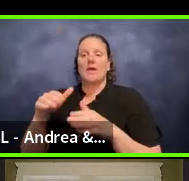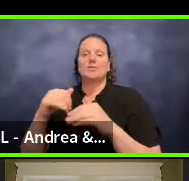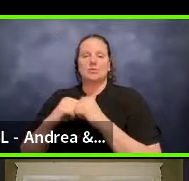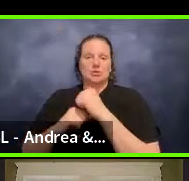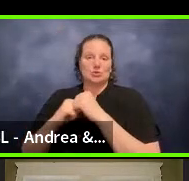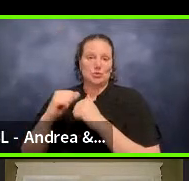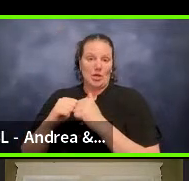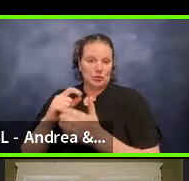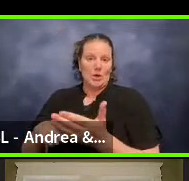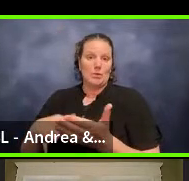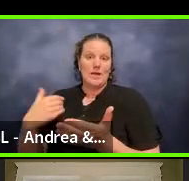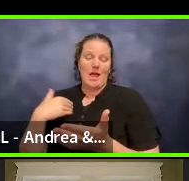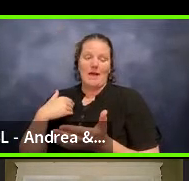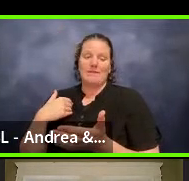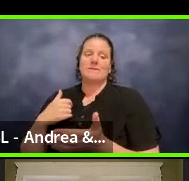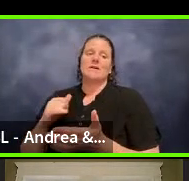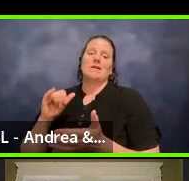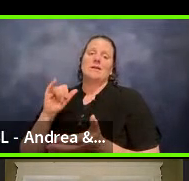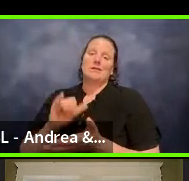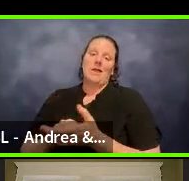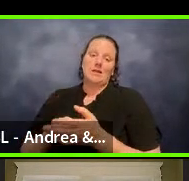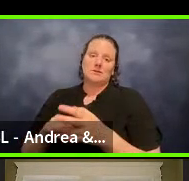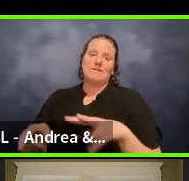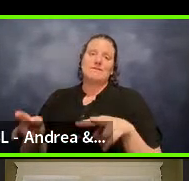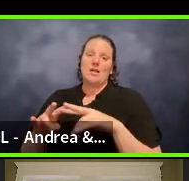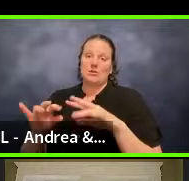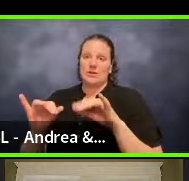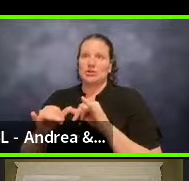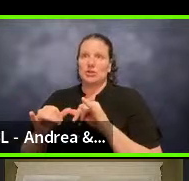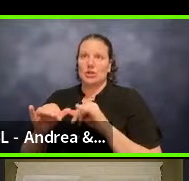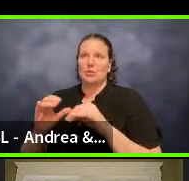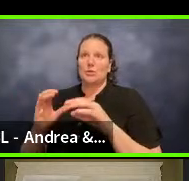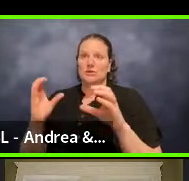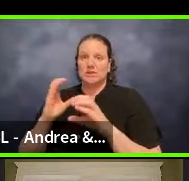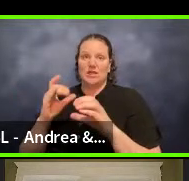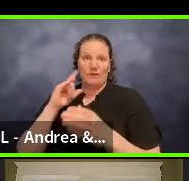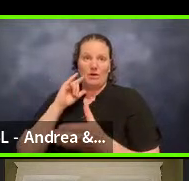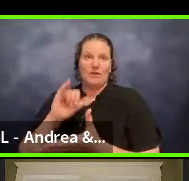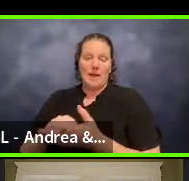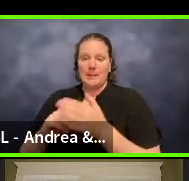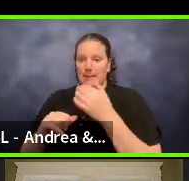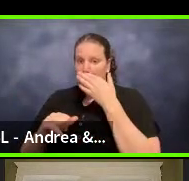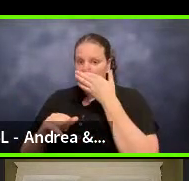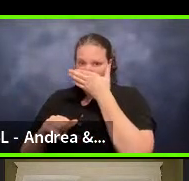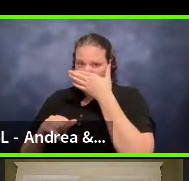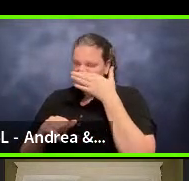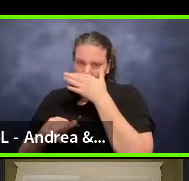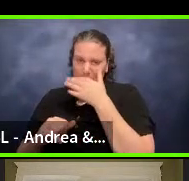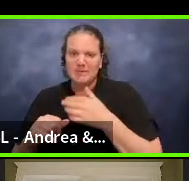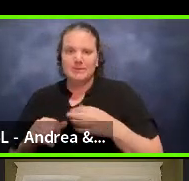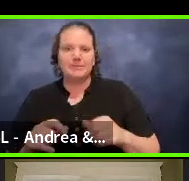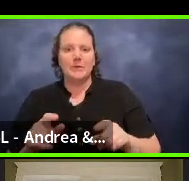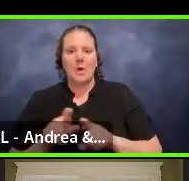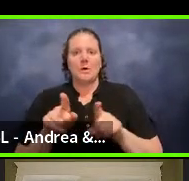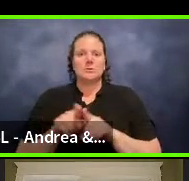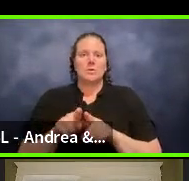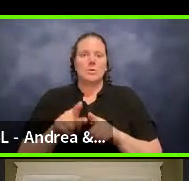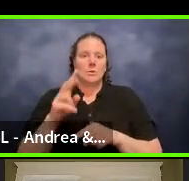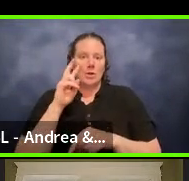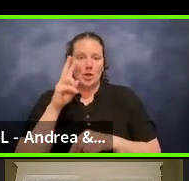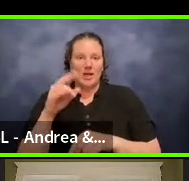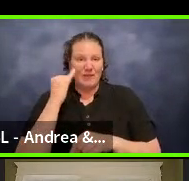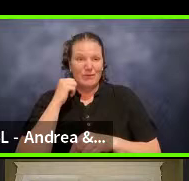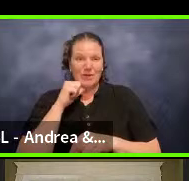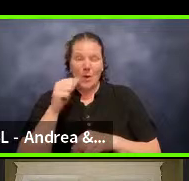we have. That's what the value engineering will be seeking to do. But also, we'll be looking at, if we